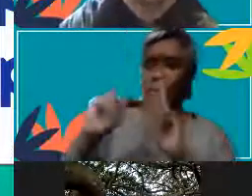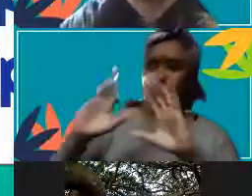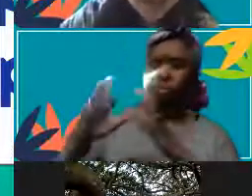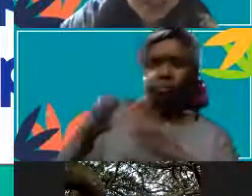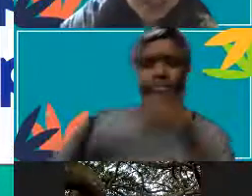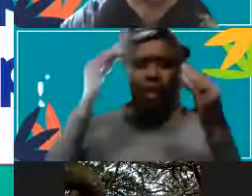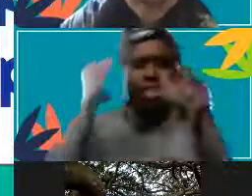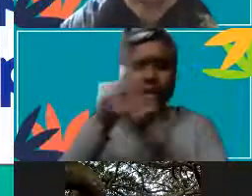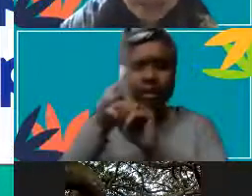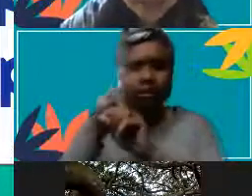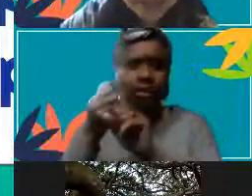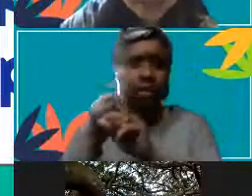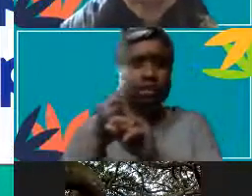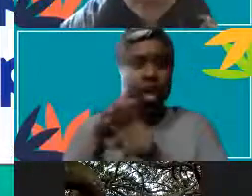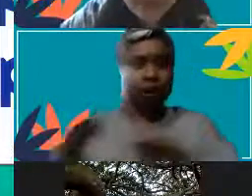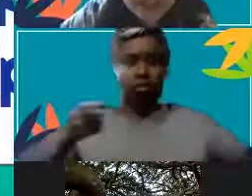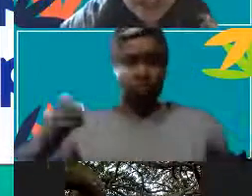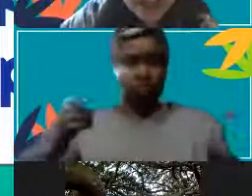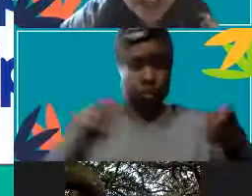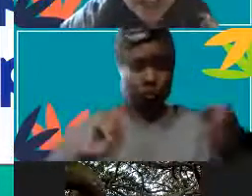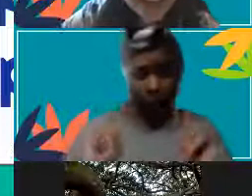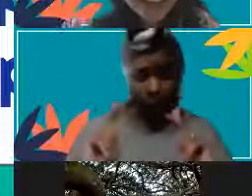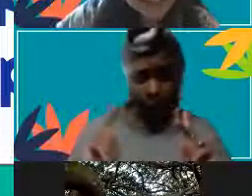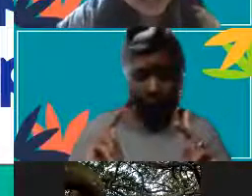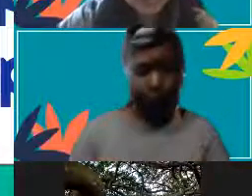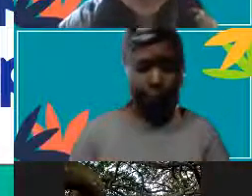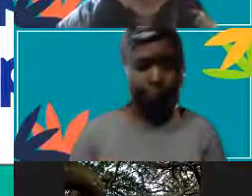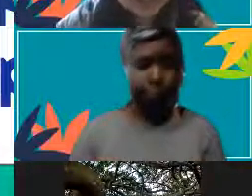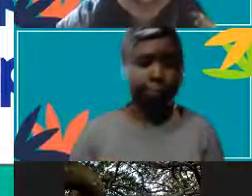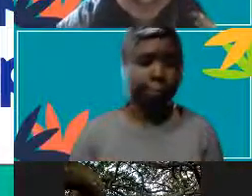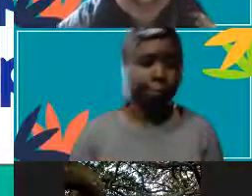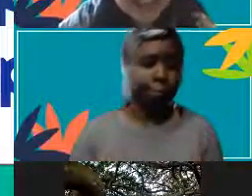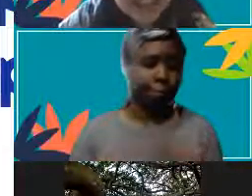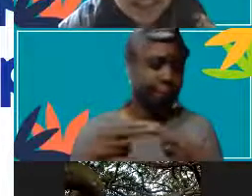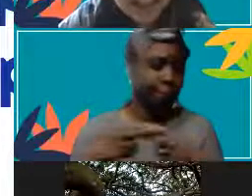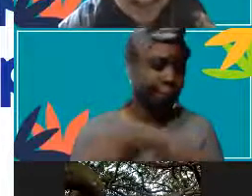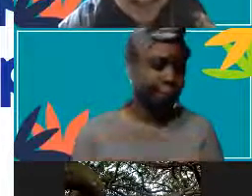having ownership over femme people. Next slide, please.